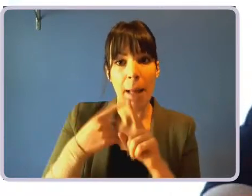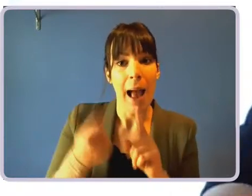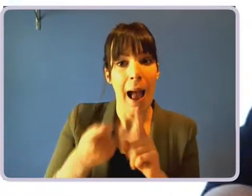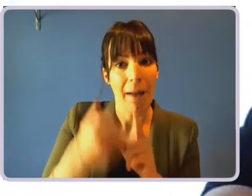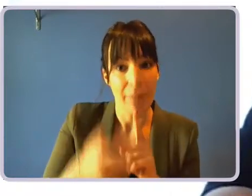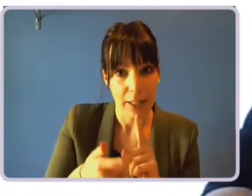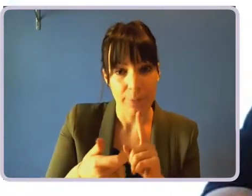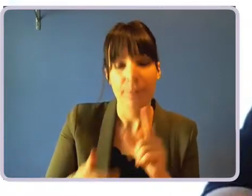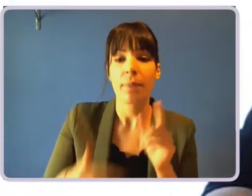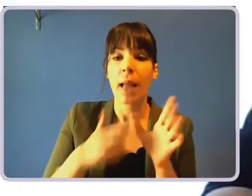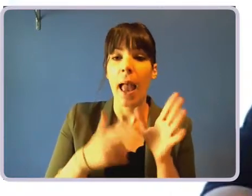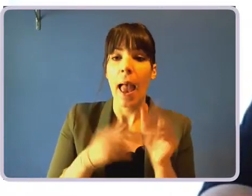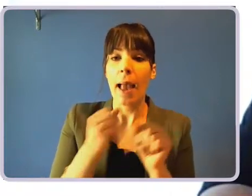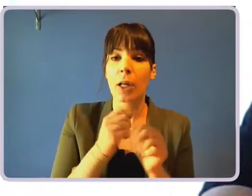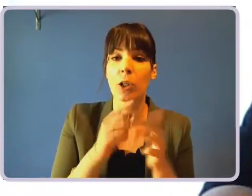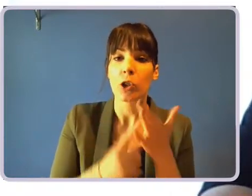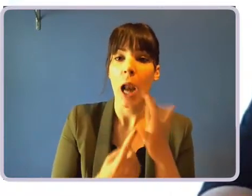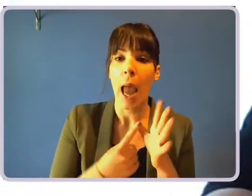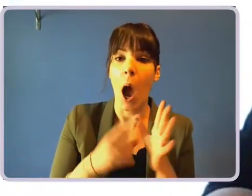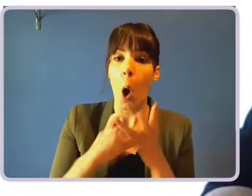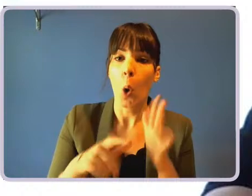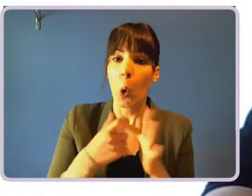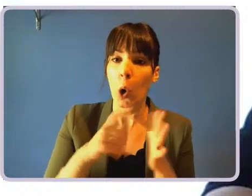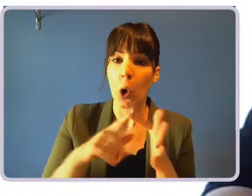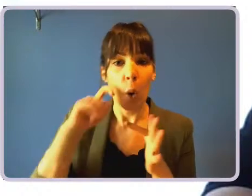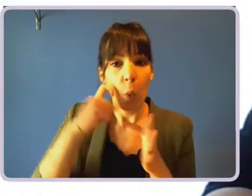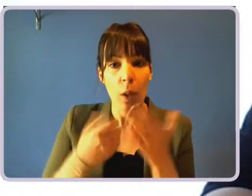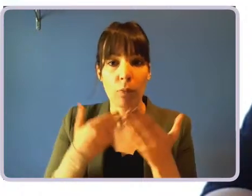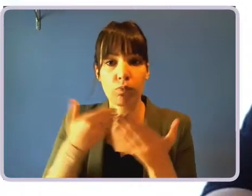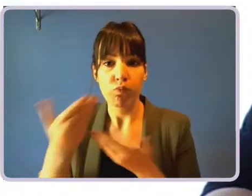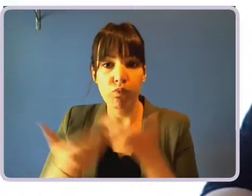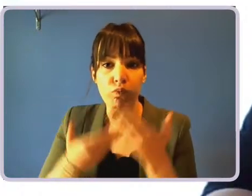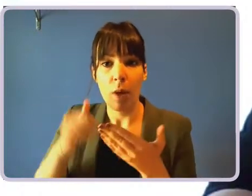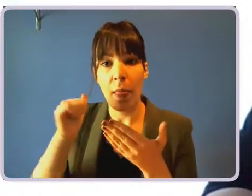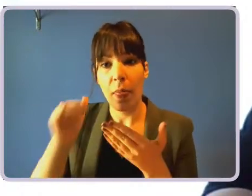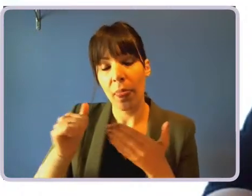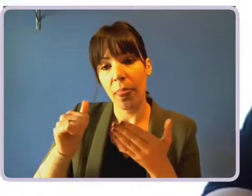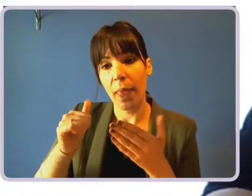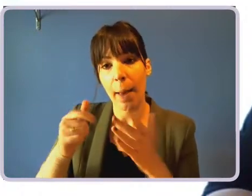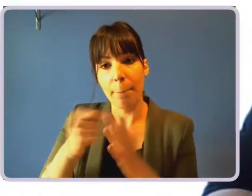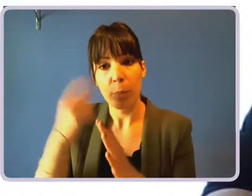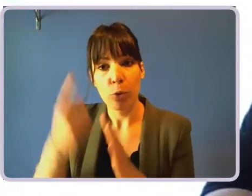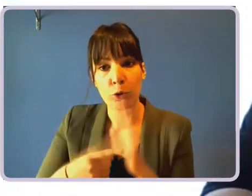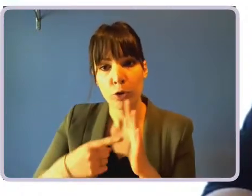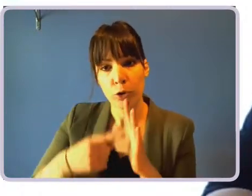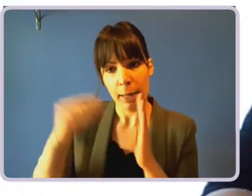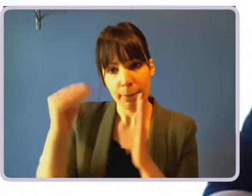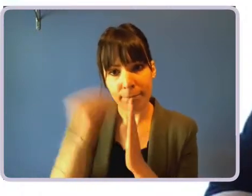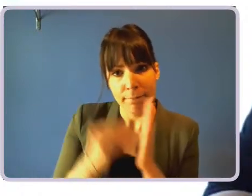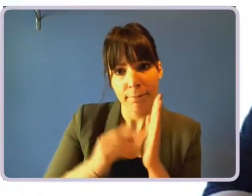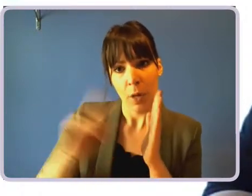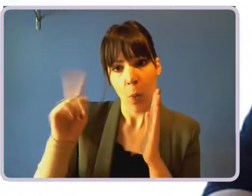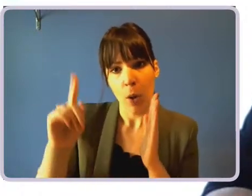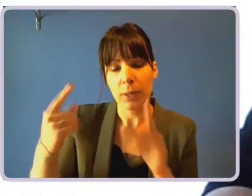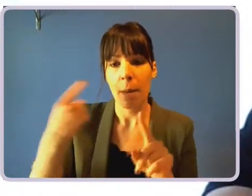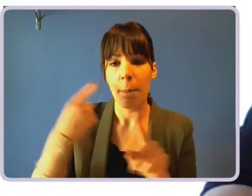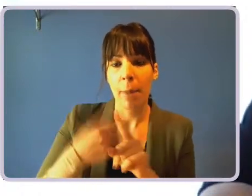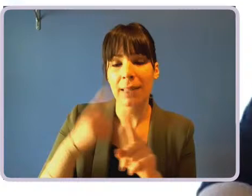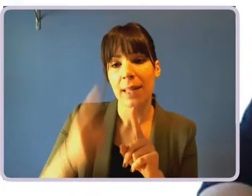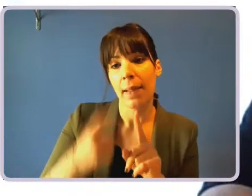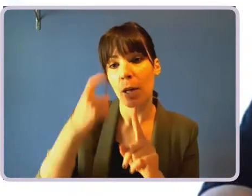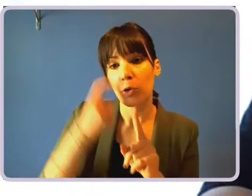the details of the project, the current resources available and the plan for trialling the approach over the coming bushfire